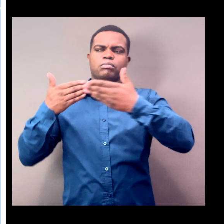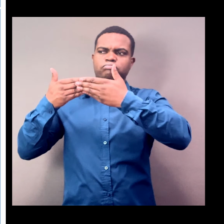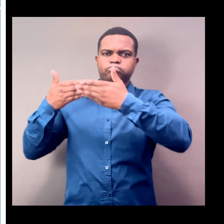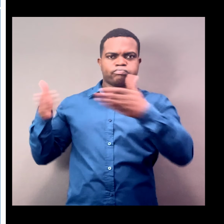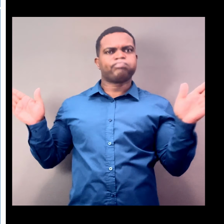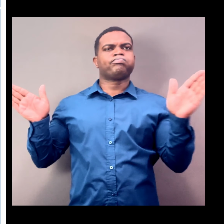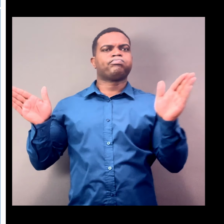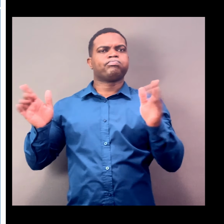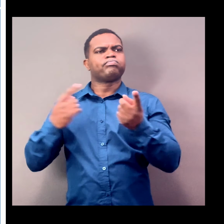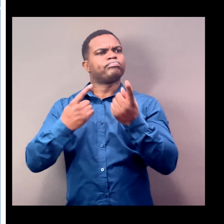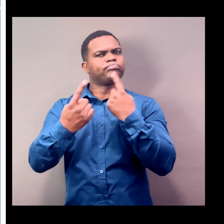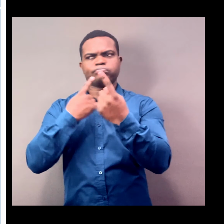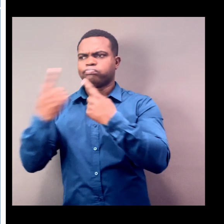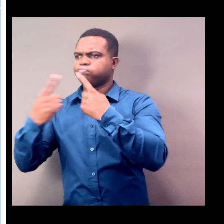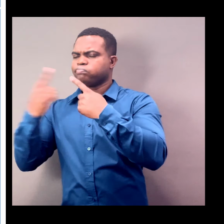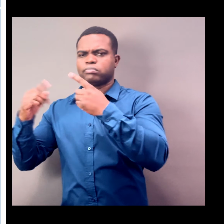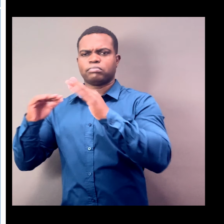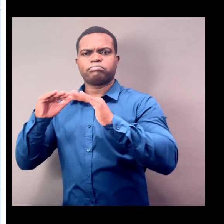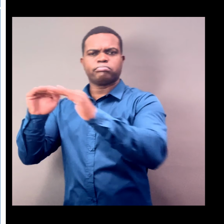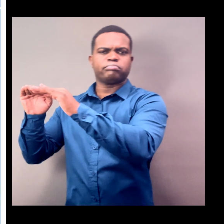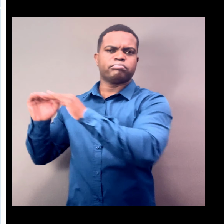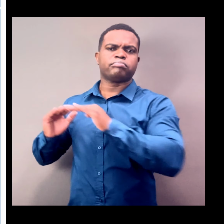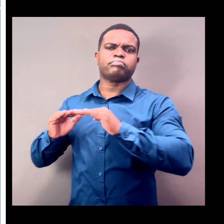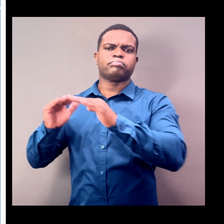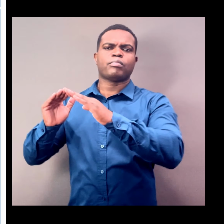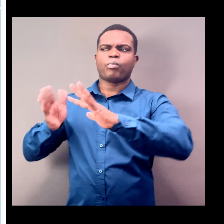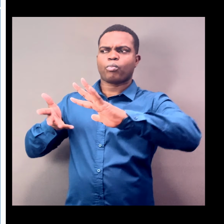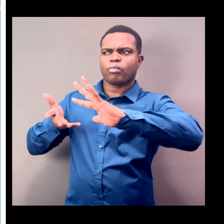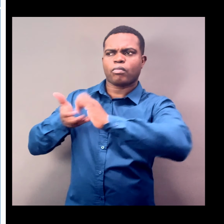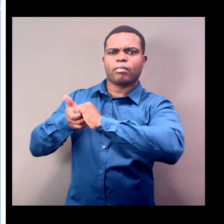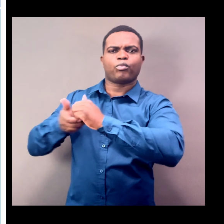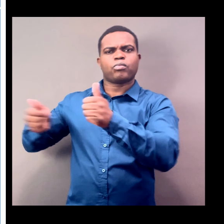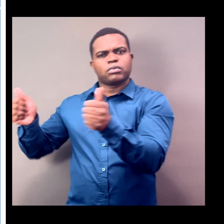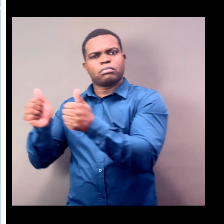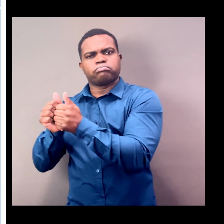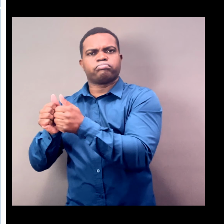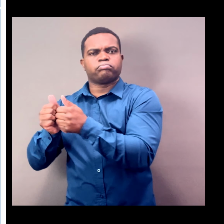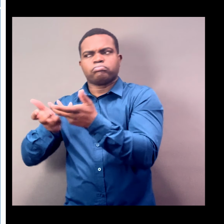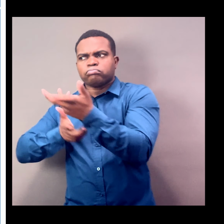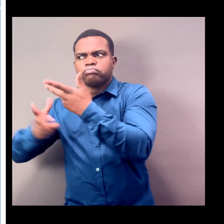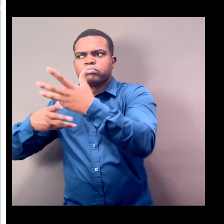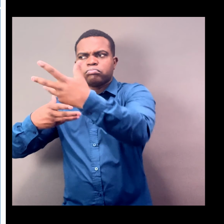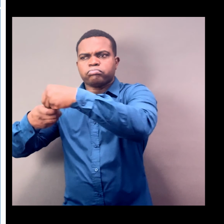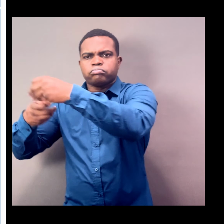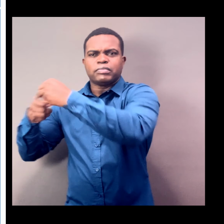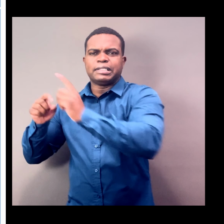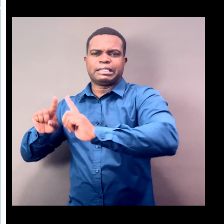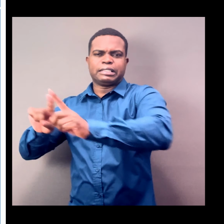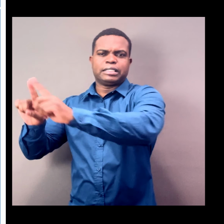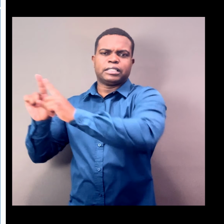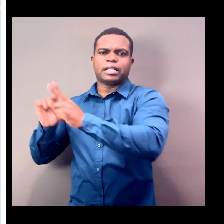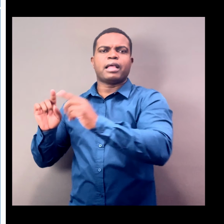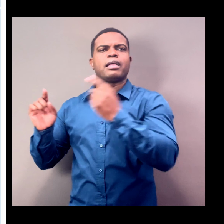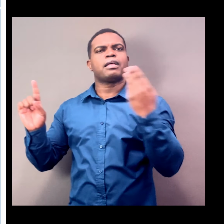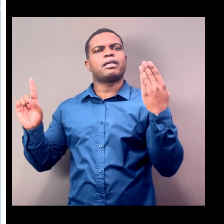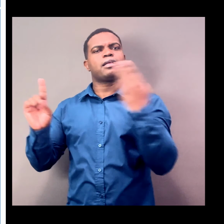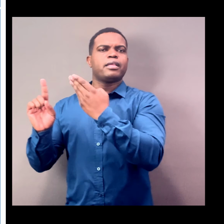and collaborations so that people will be encouraged to participate and make their